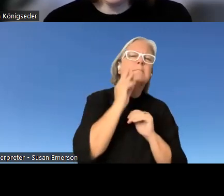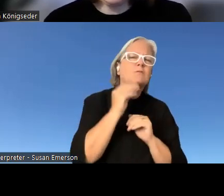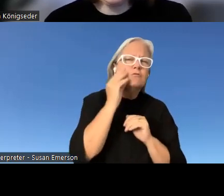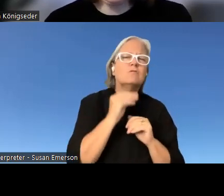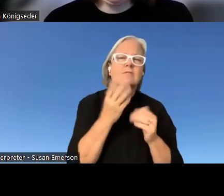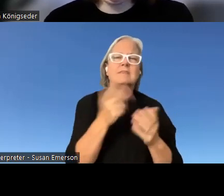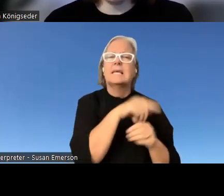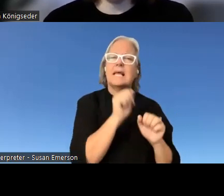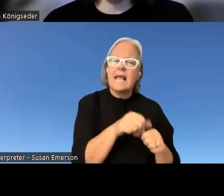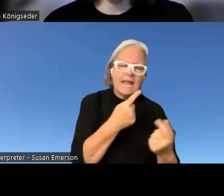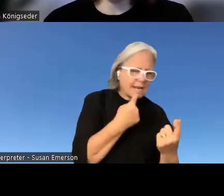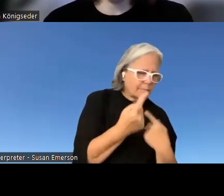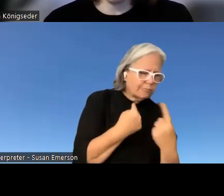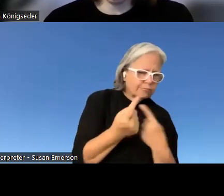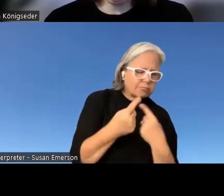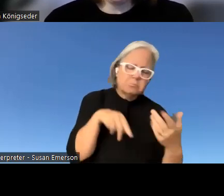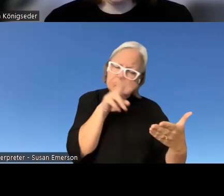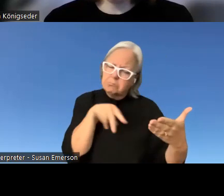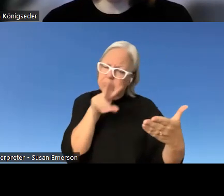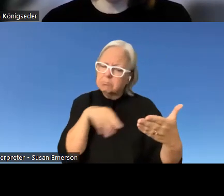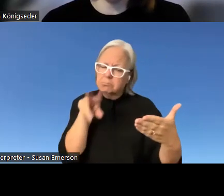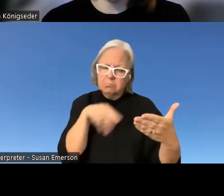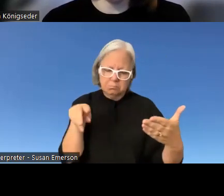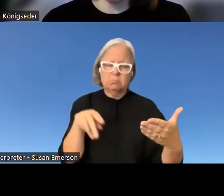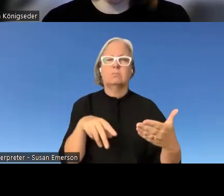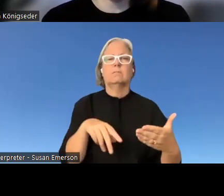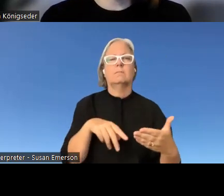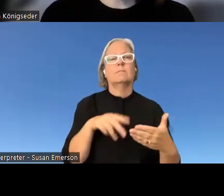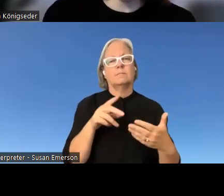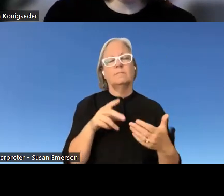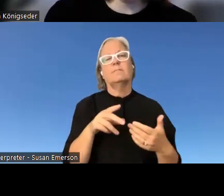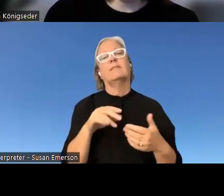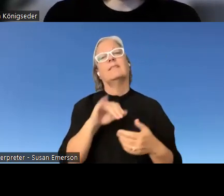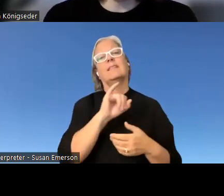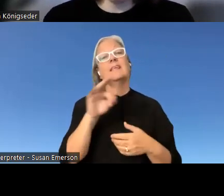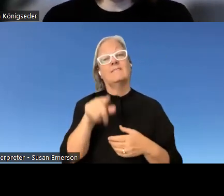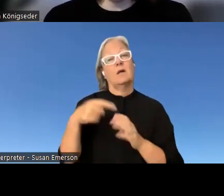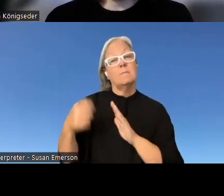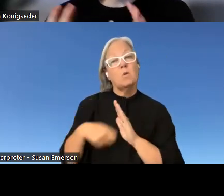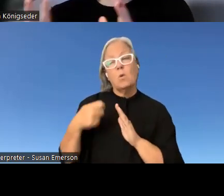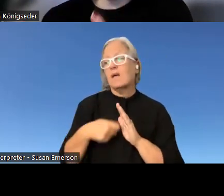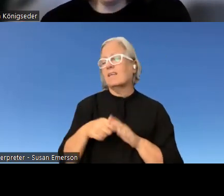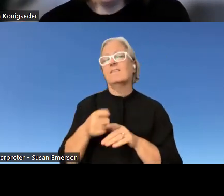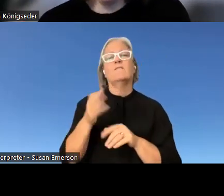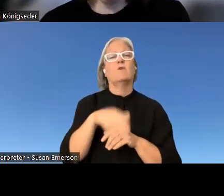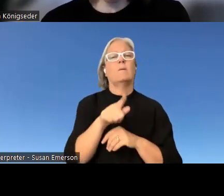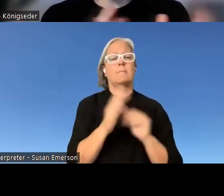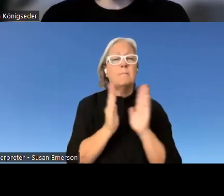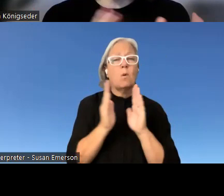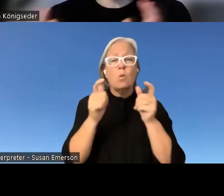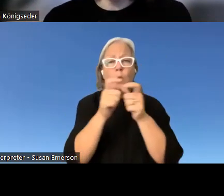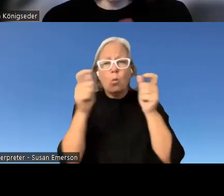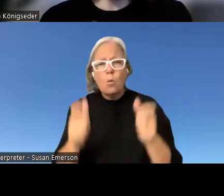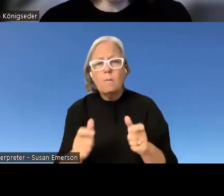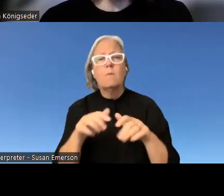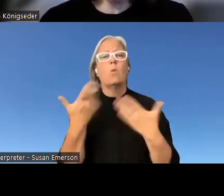the projects. And they are also taking into account if a project comes from a smaller company or from a corporate, because of